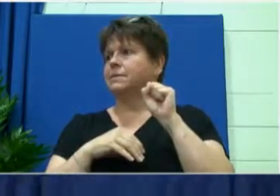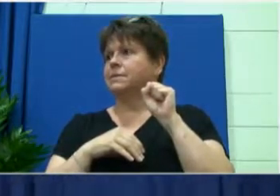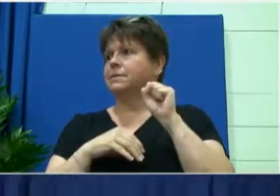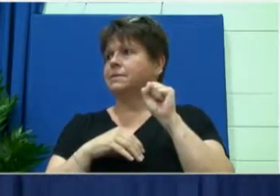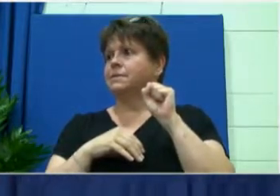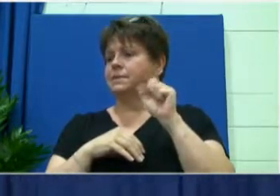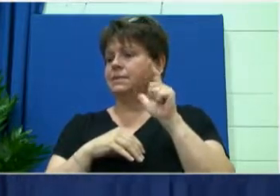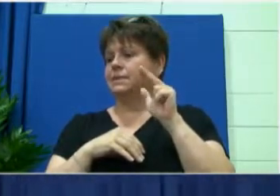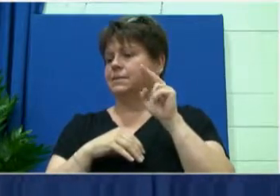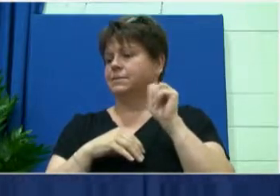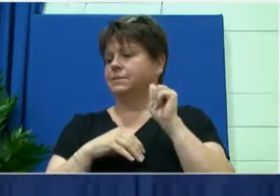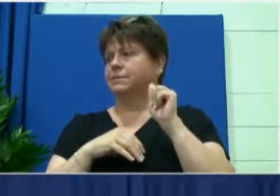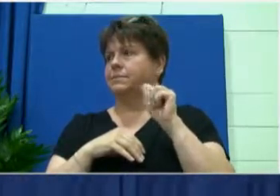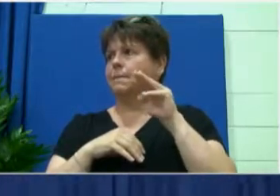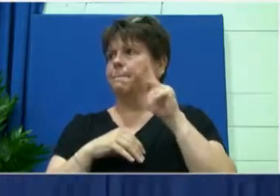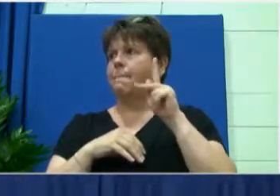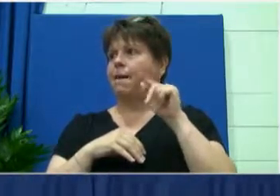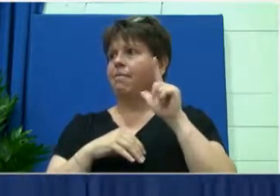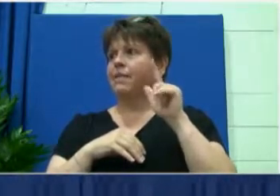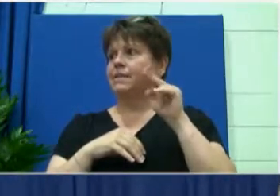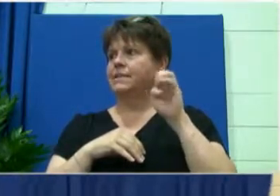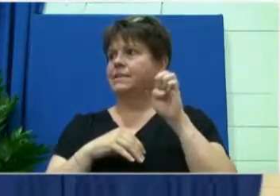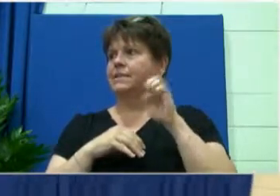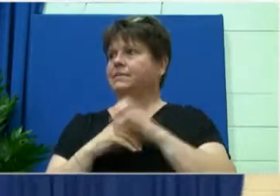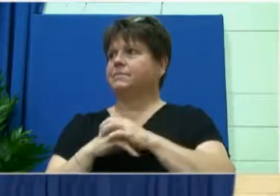and Mike Bundy,